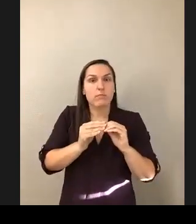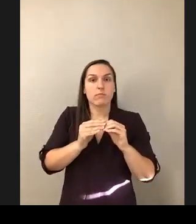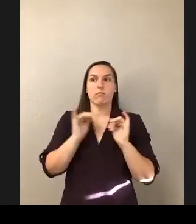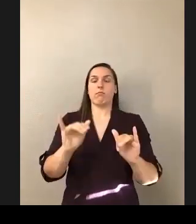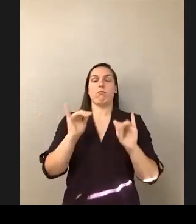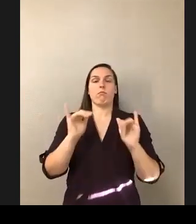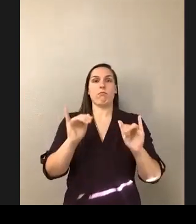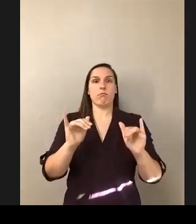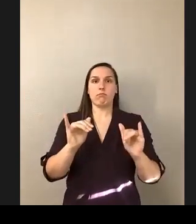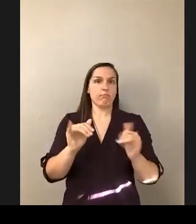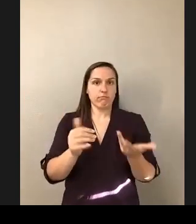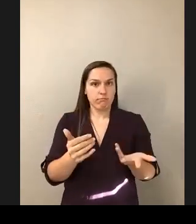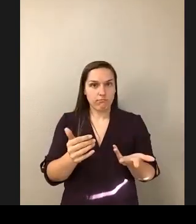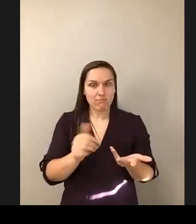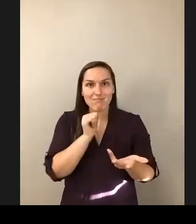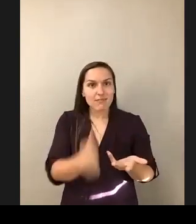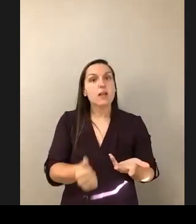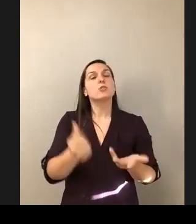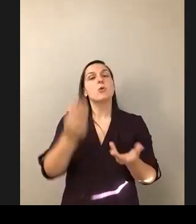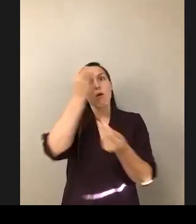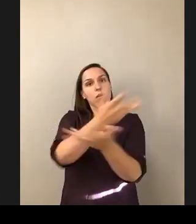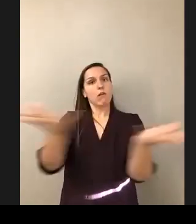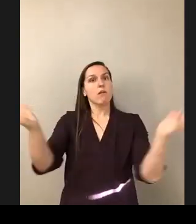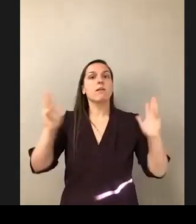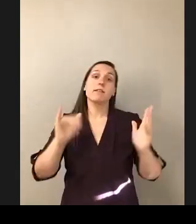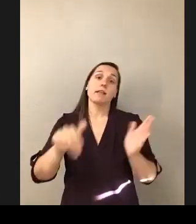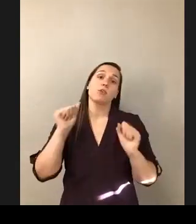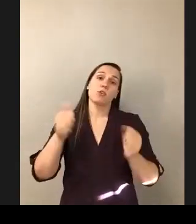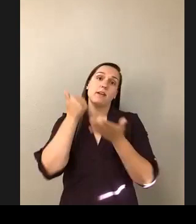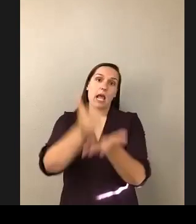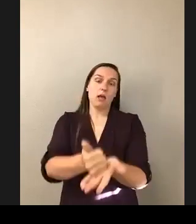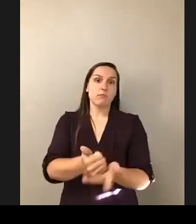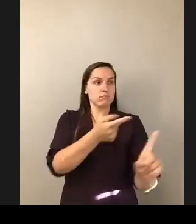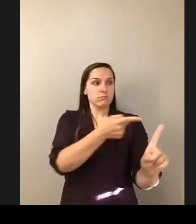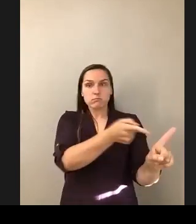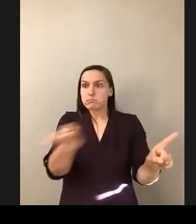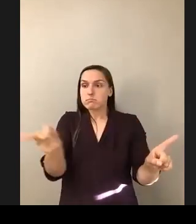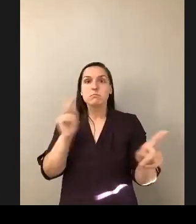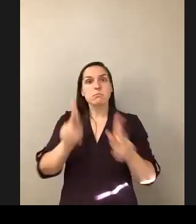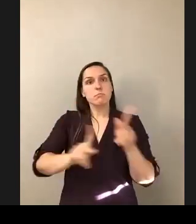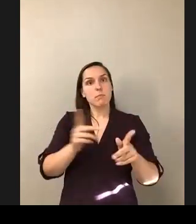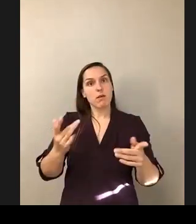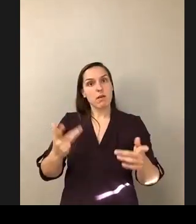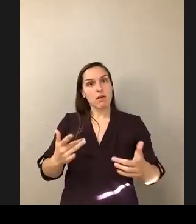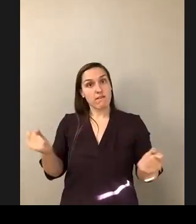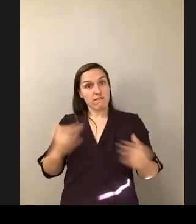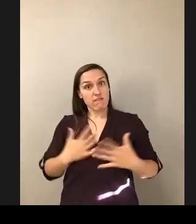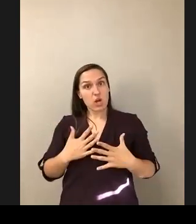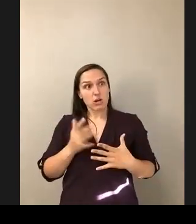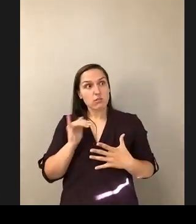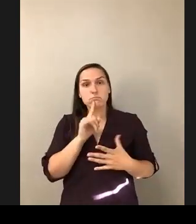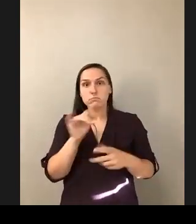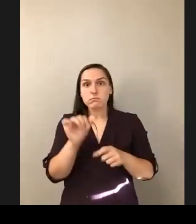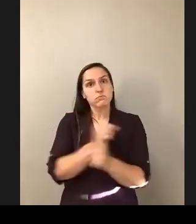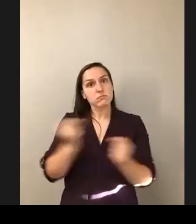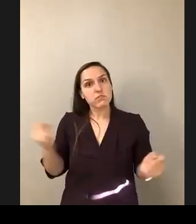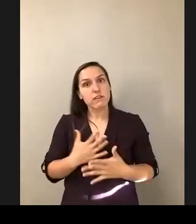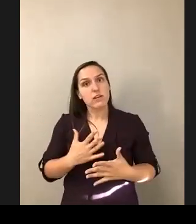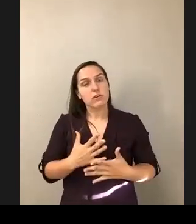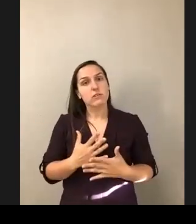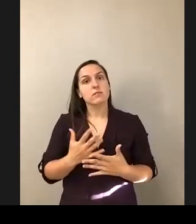people could be helpful, but if they feel fear, that fear is real to them, especially if it's something